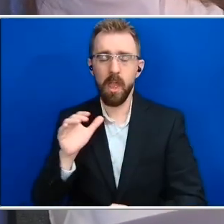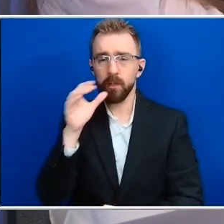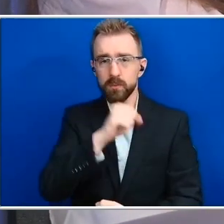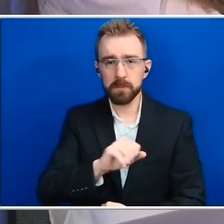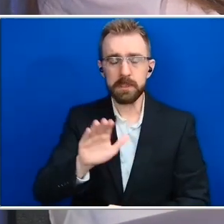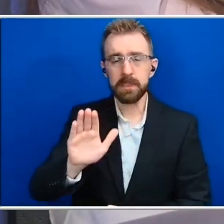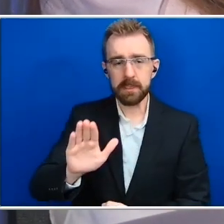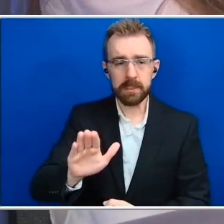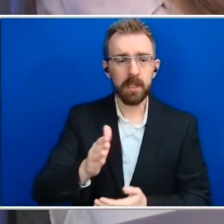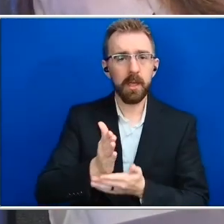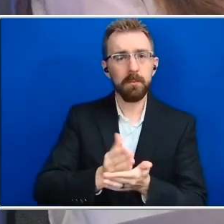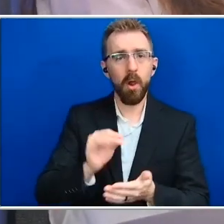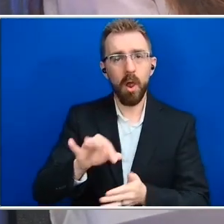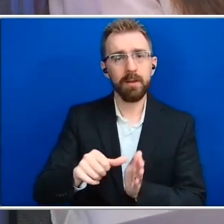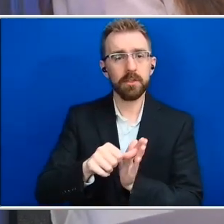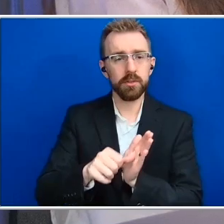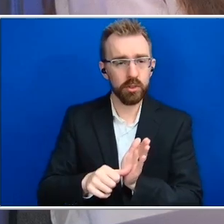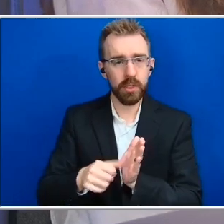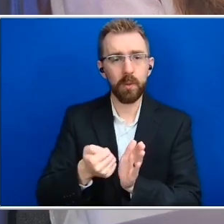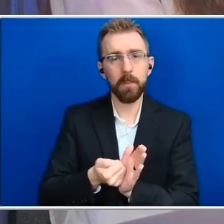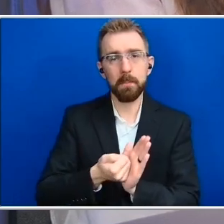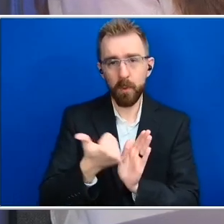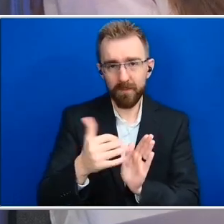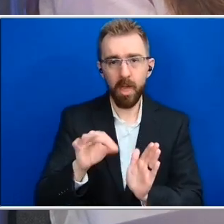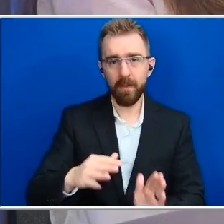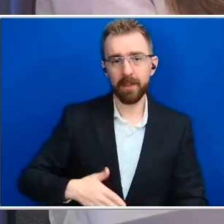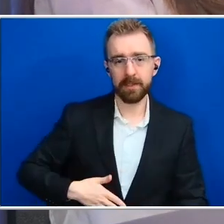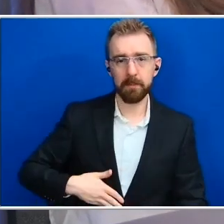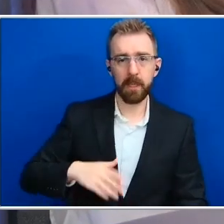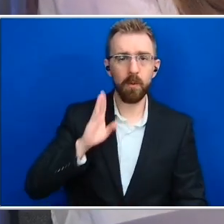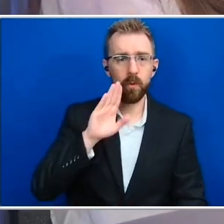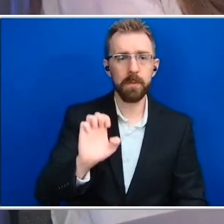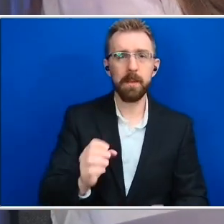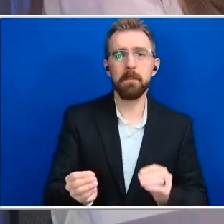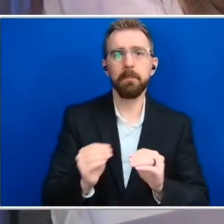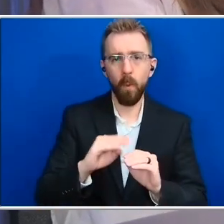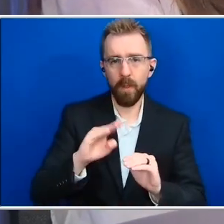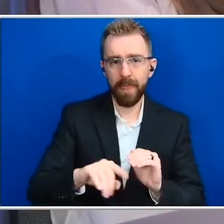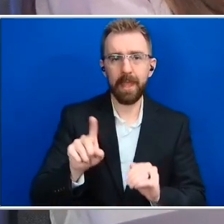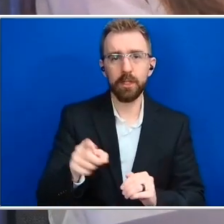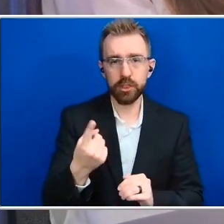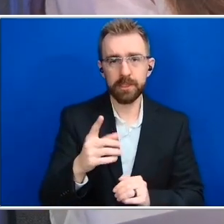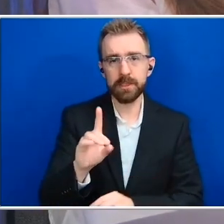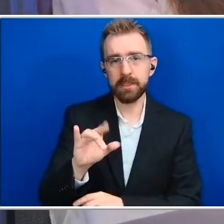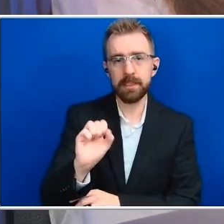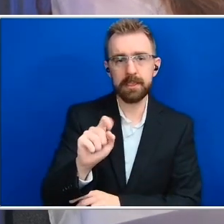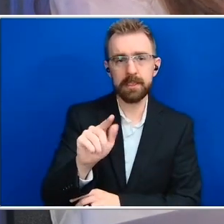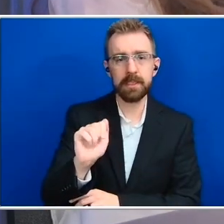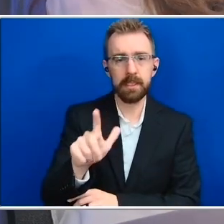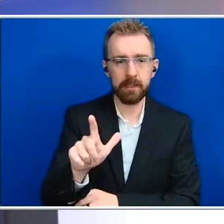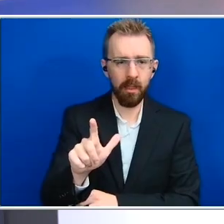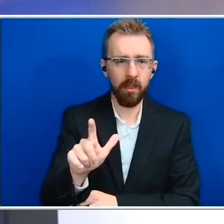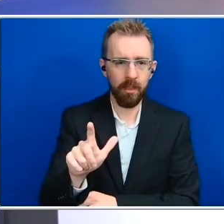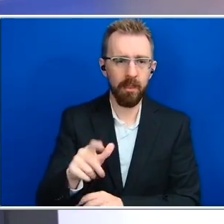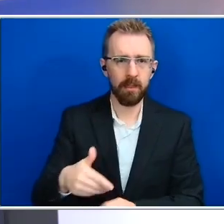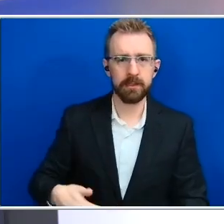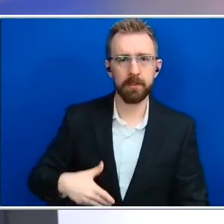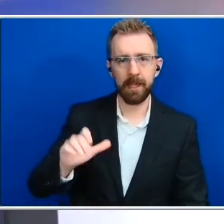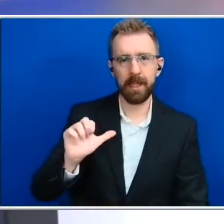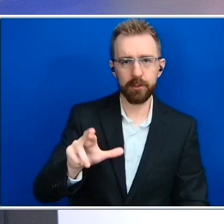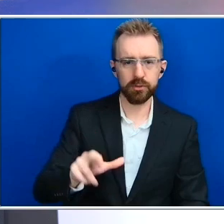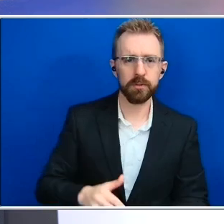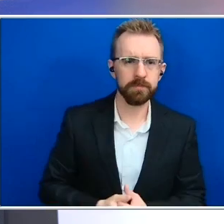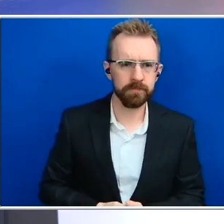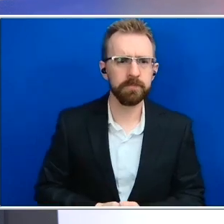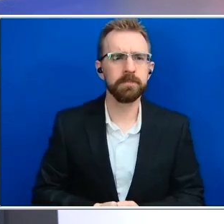the surgical removal of a stomach would be more than just distal stomach cancer. Now, of